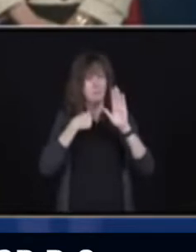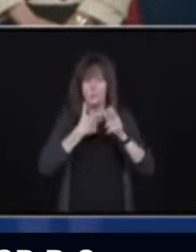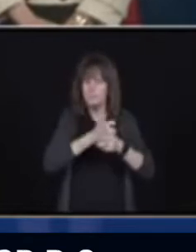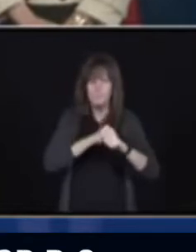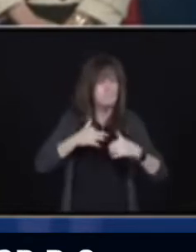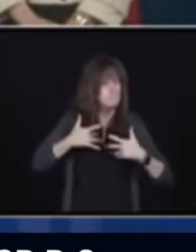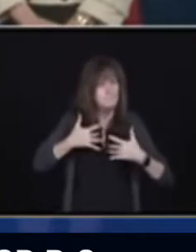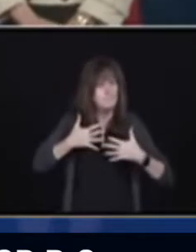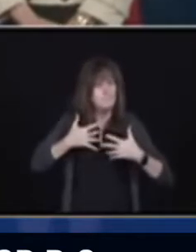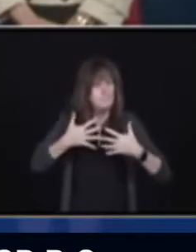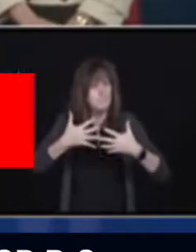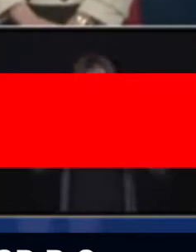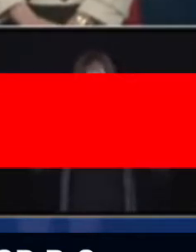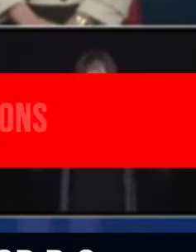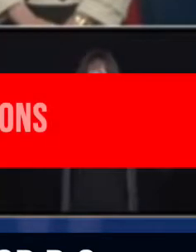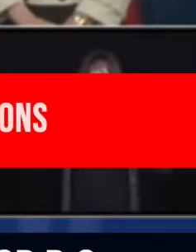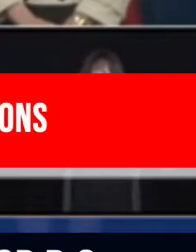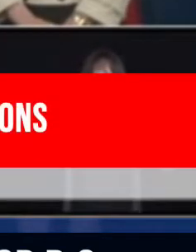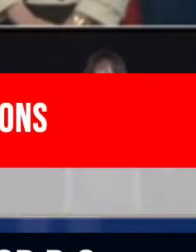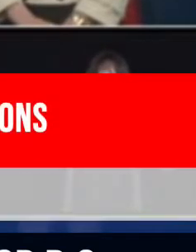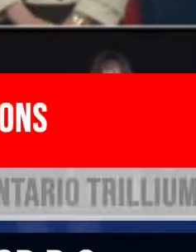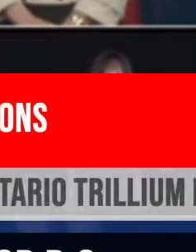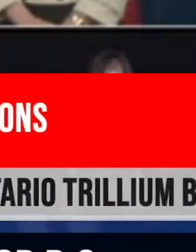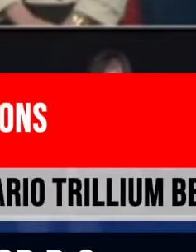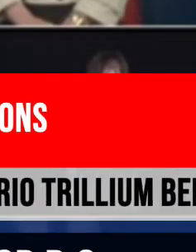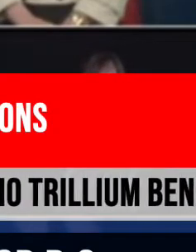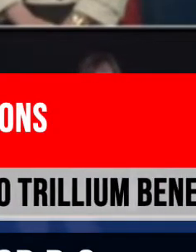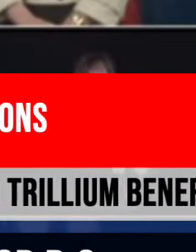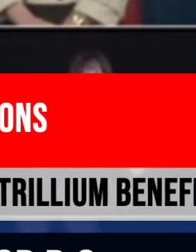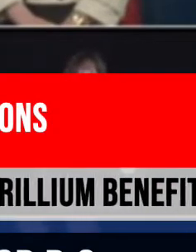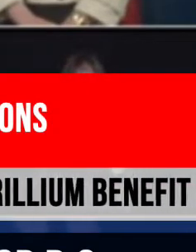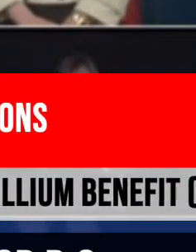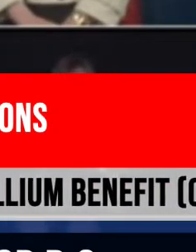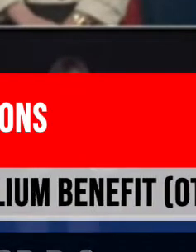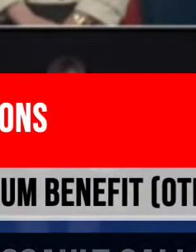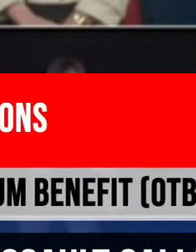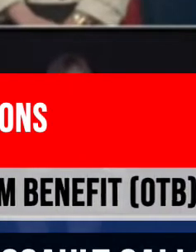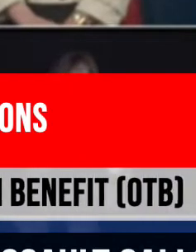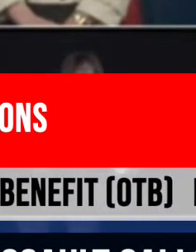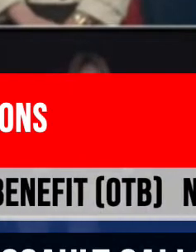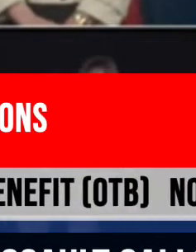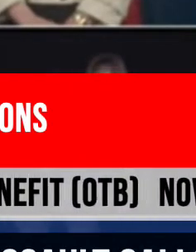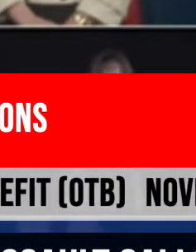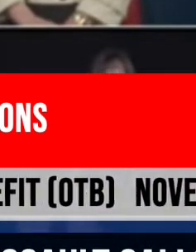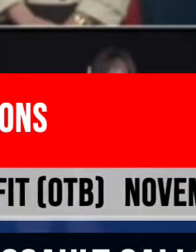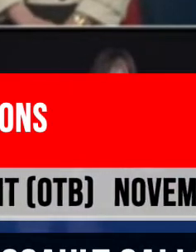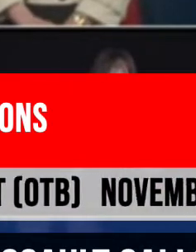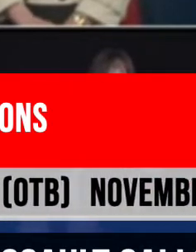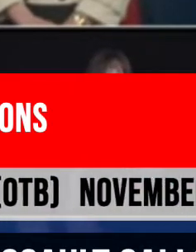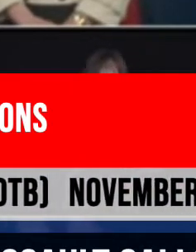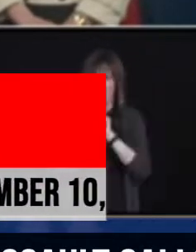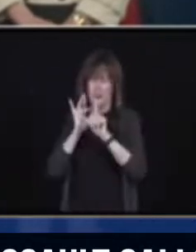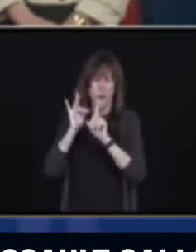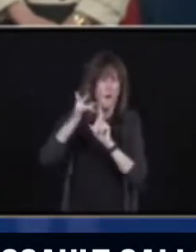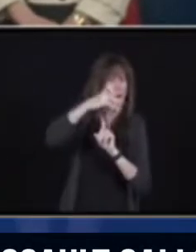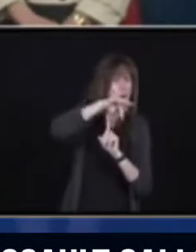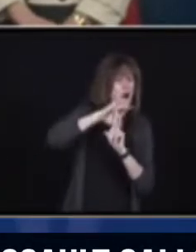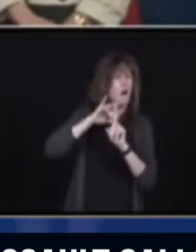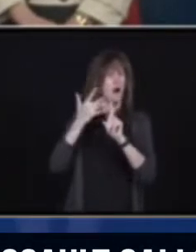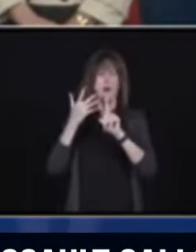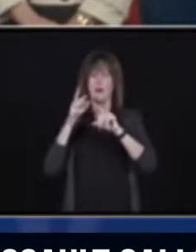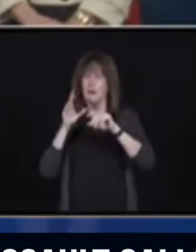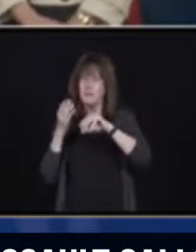by introducing public health restrictions, increasing testing and contact tracing and enforcement. At the same time,